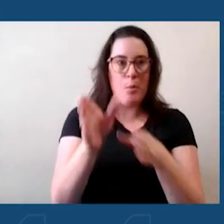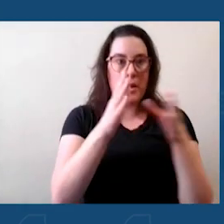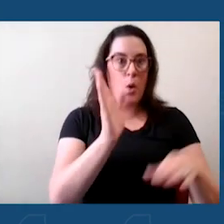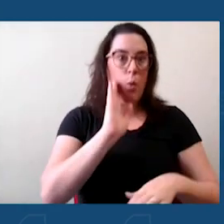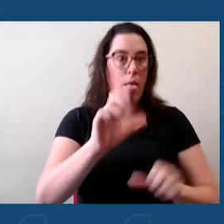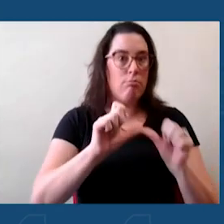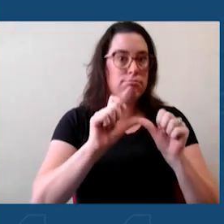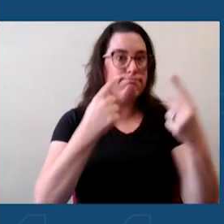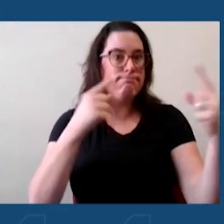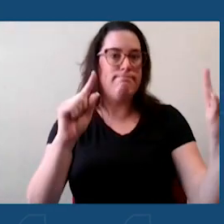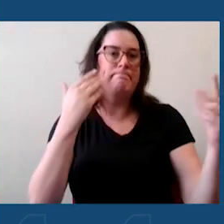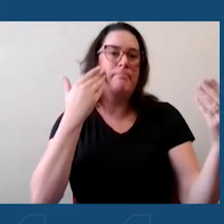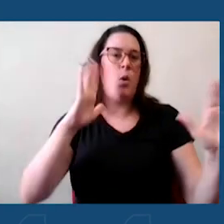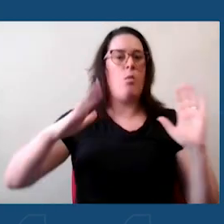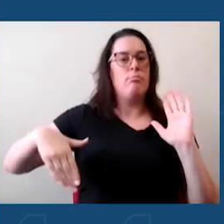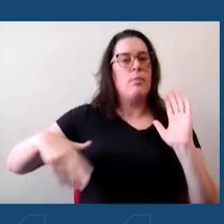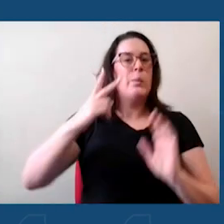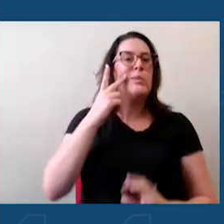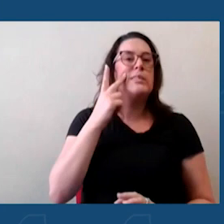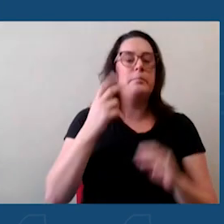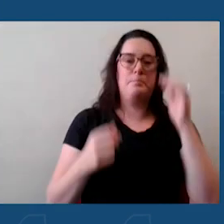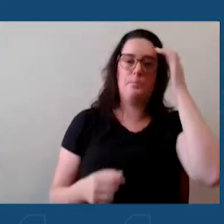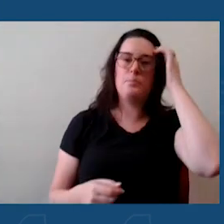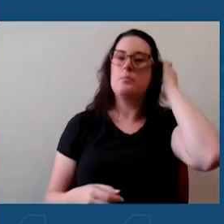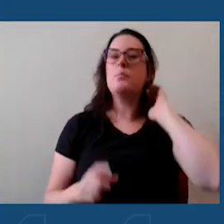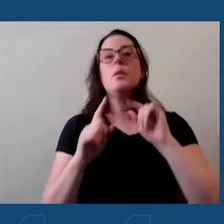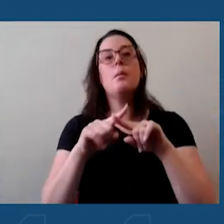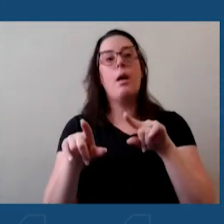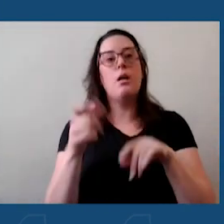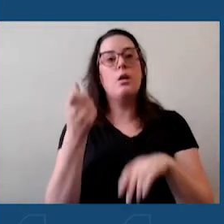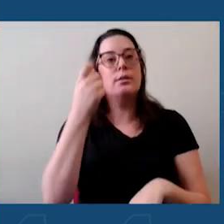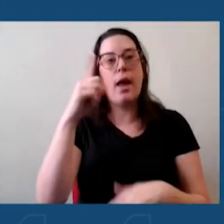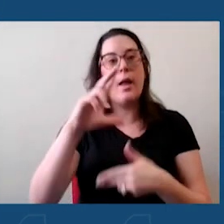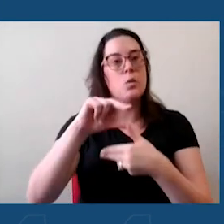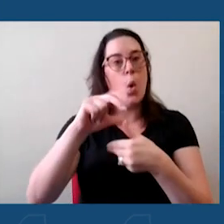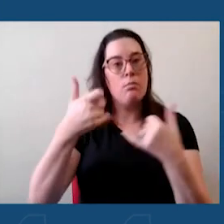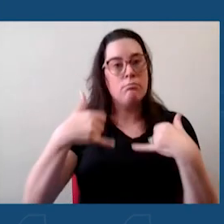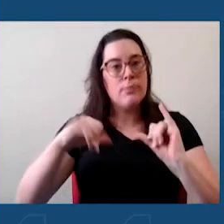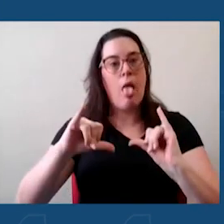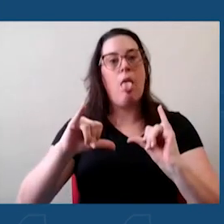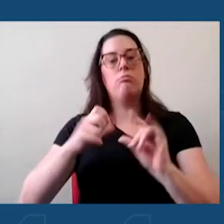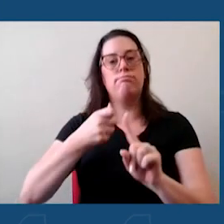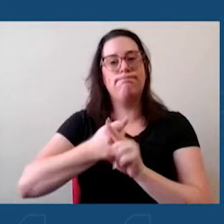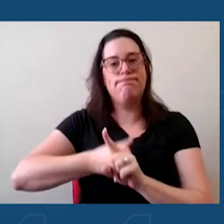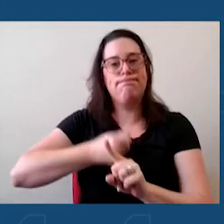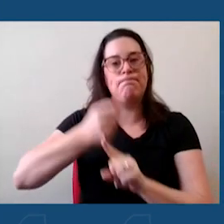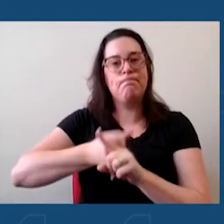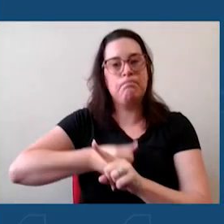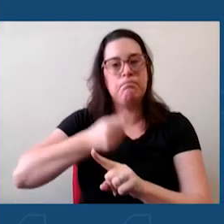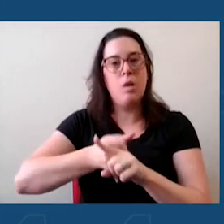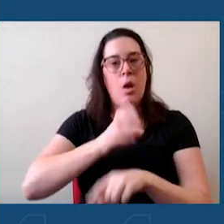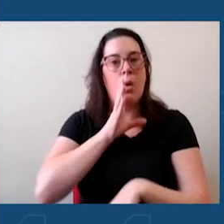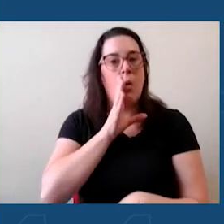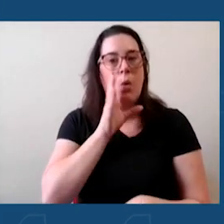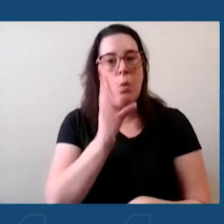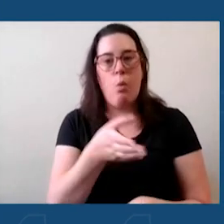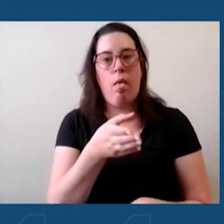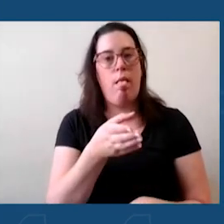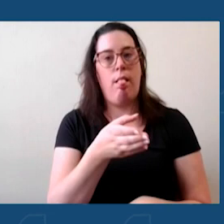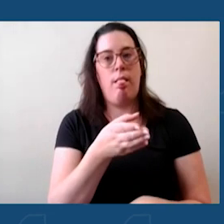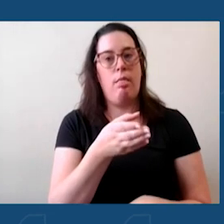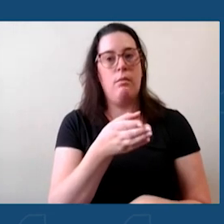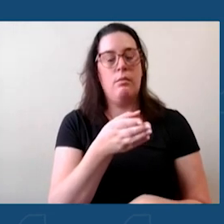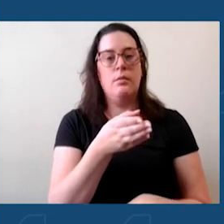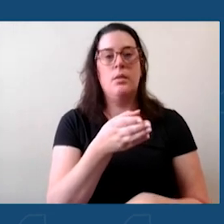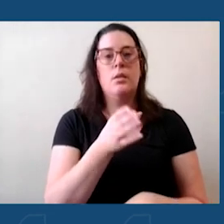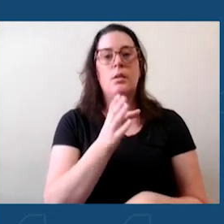way that's very good. So basically the storm is not over yet. We are on track to watch the storm very